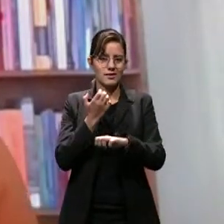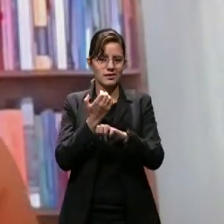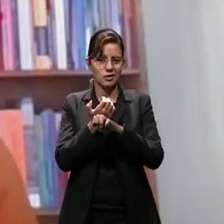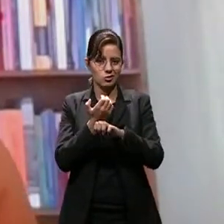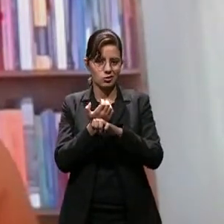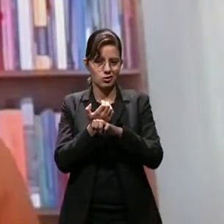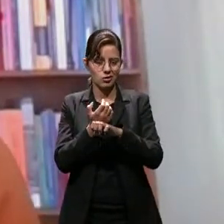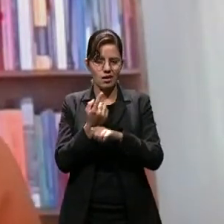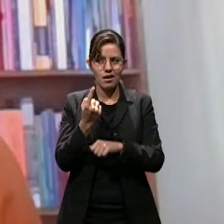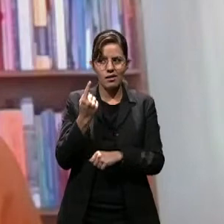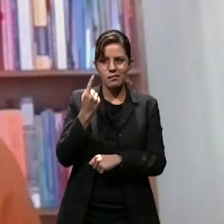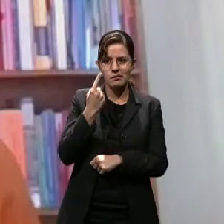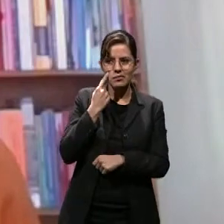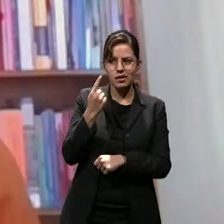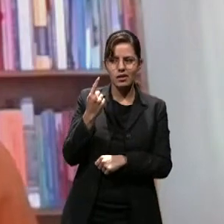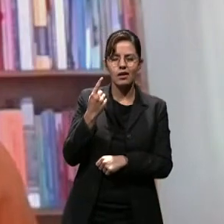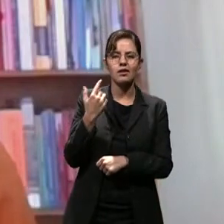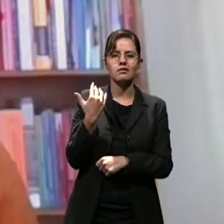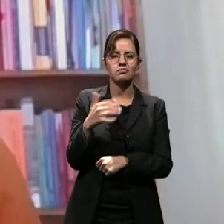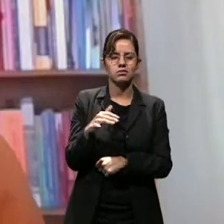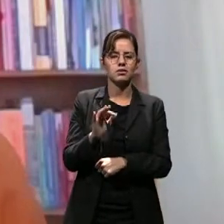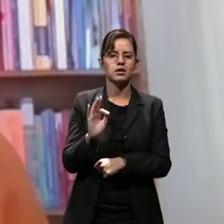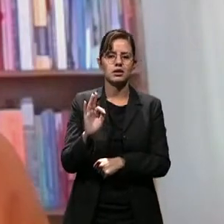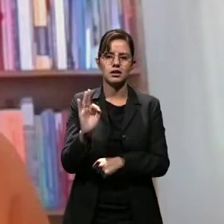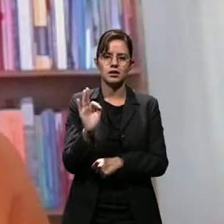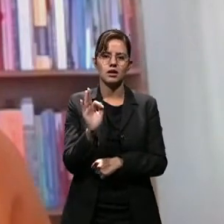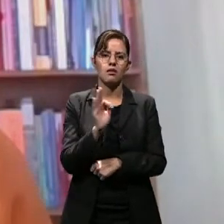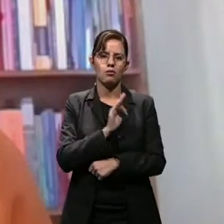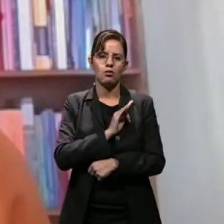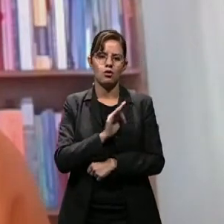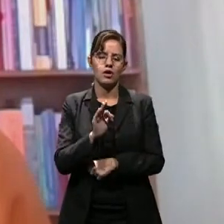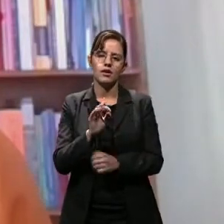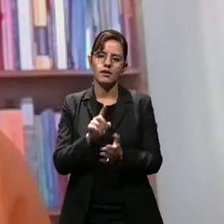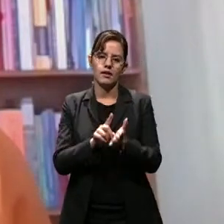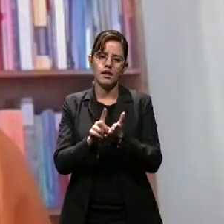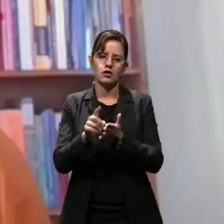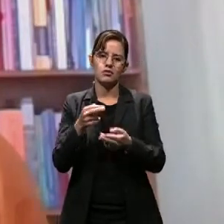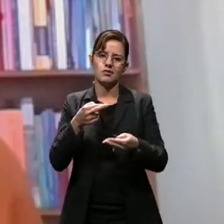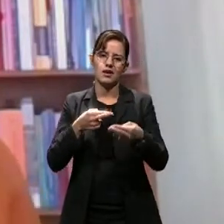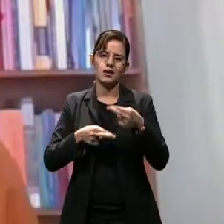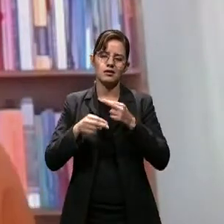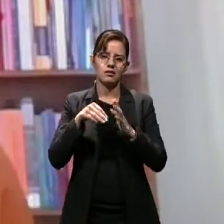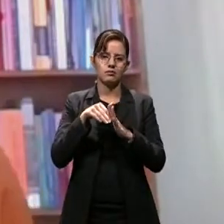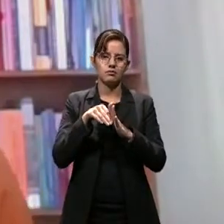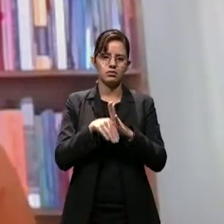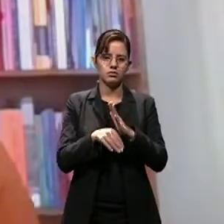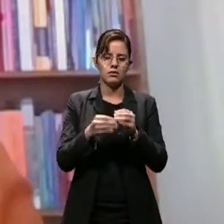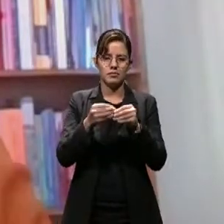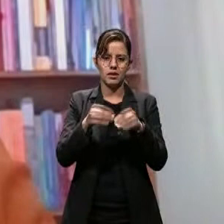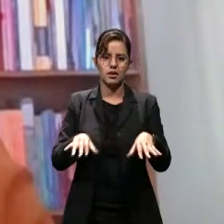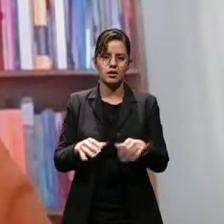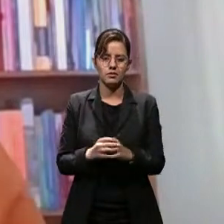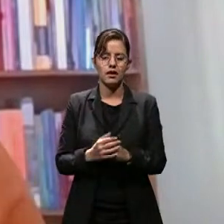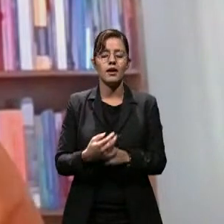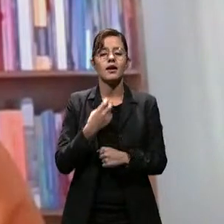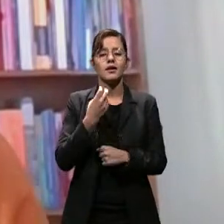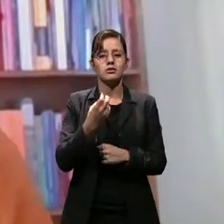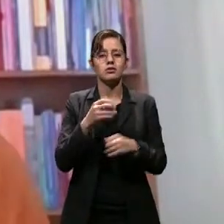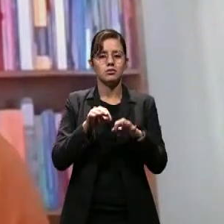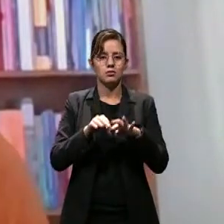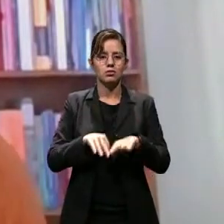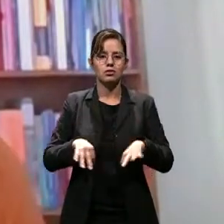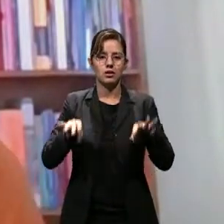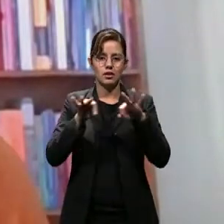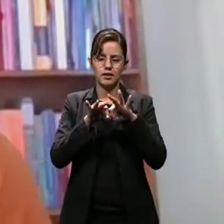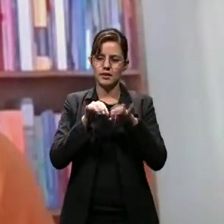gave us a reference in terms that you can also have backsliding. That's